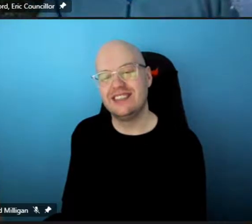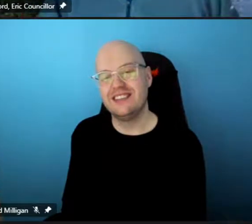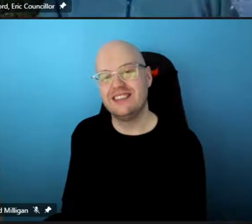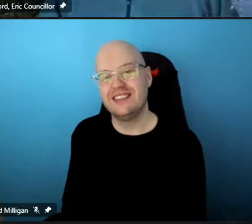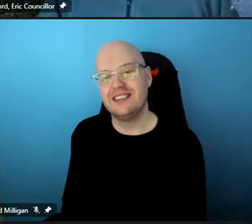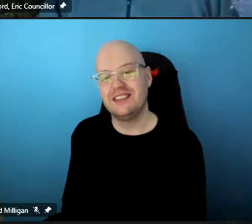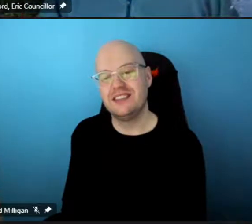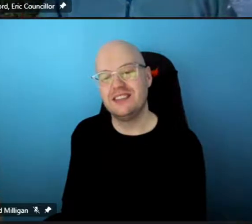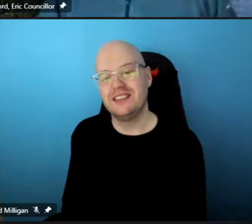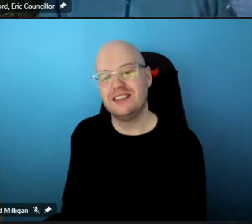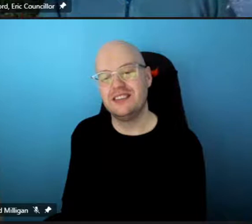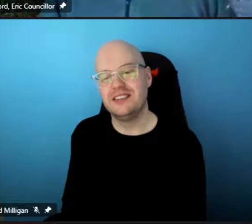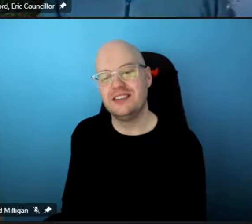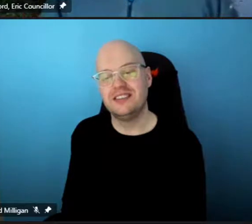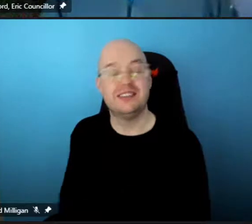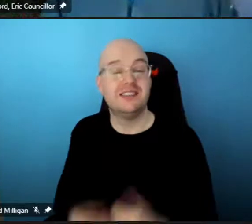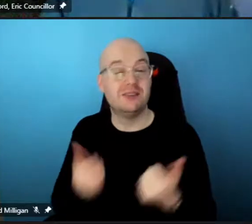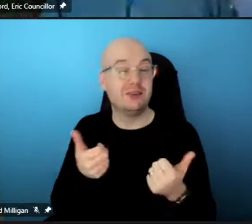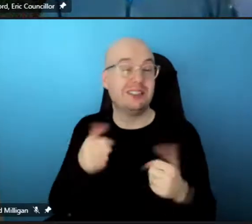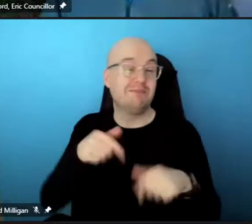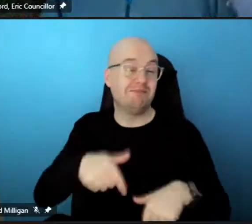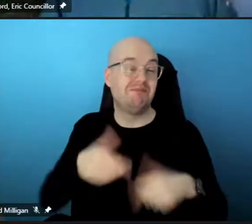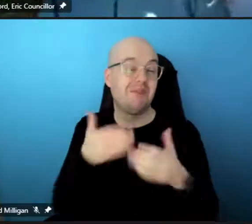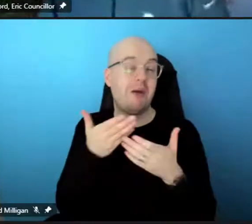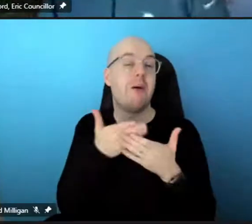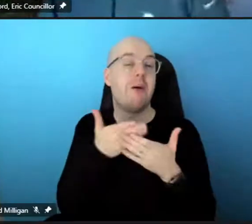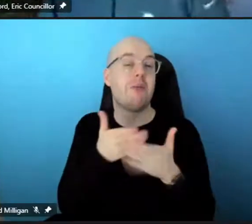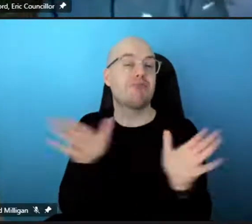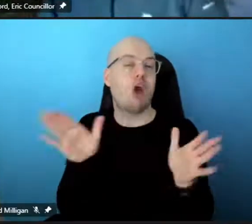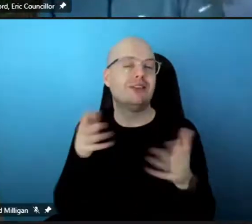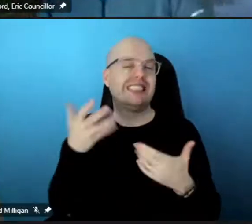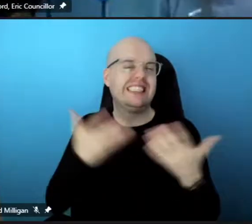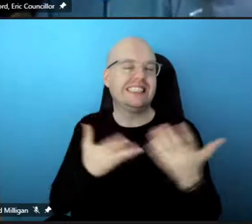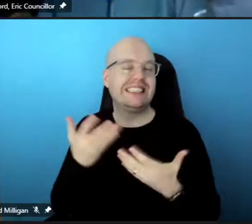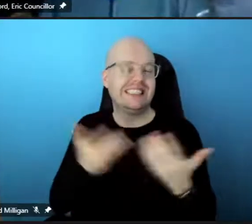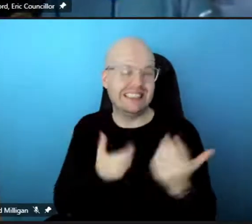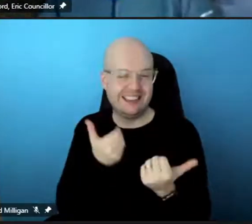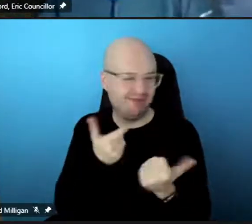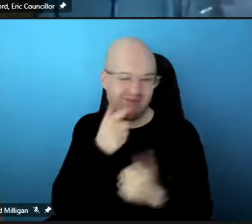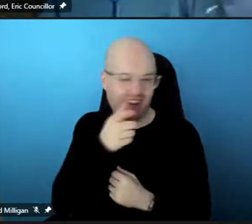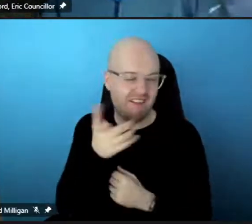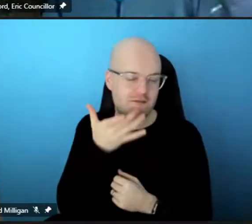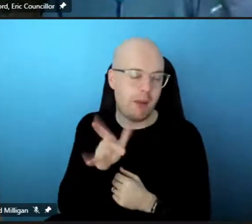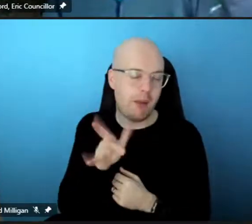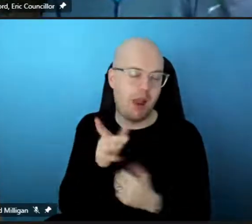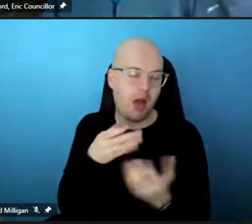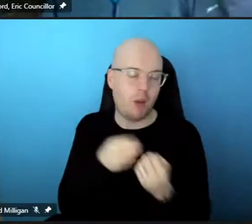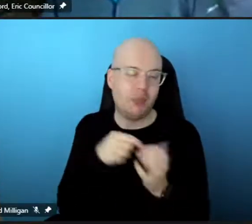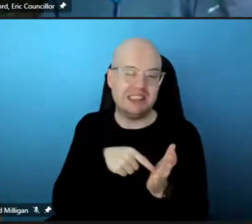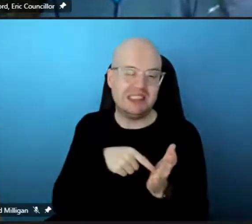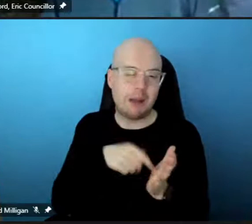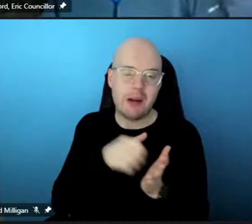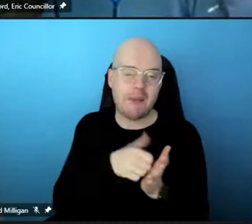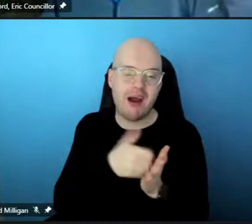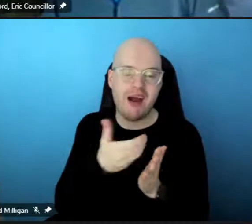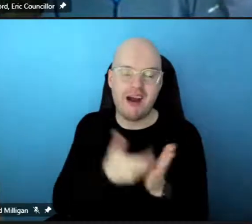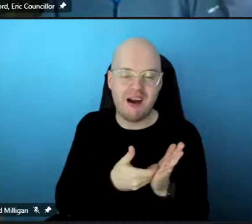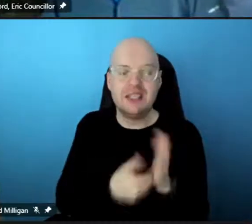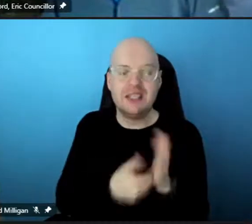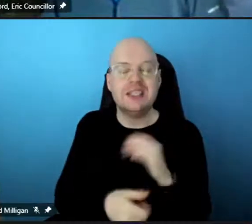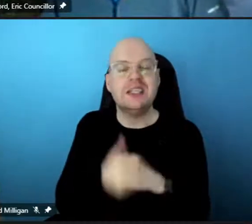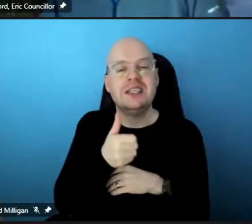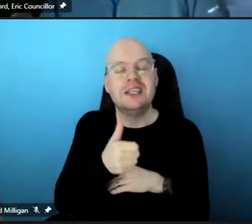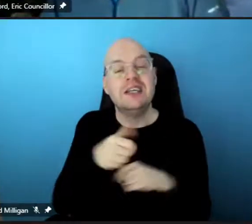This is the fraud statistics. So again, a familiar paper to members in terms of papers that we bring to this committee. And this